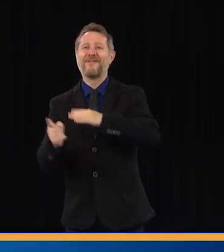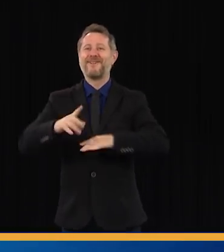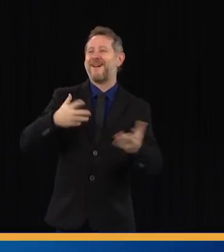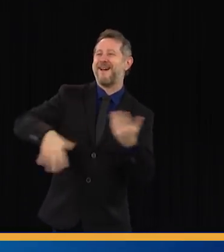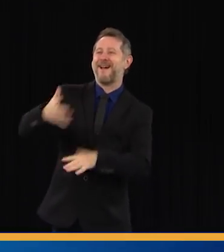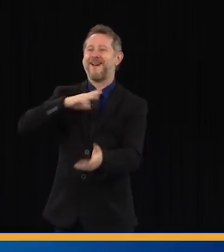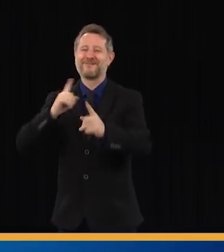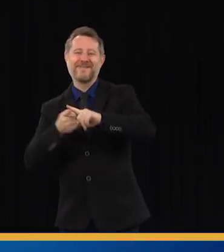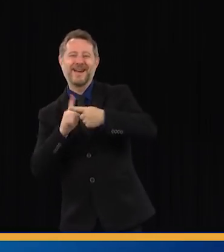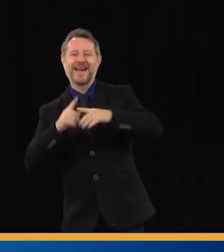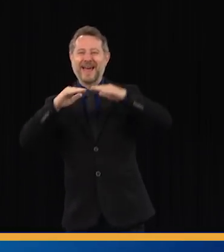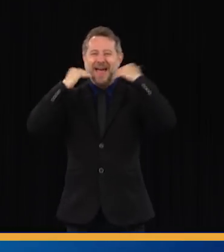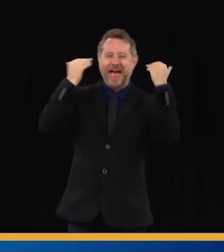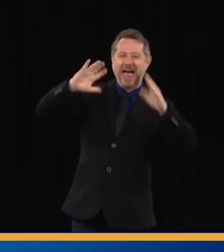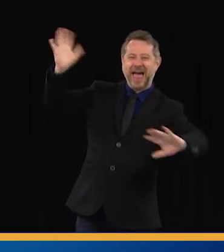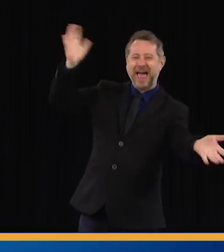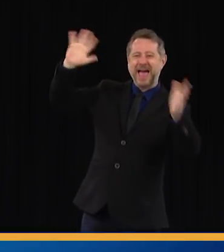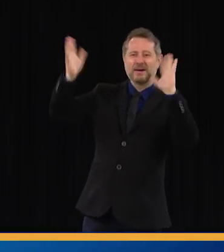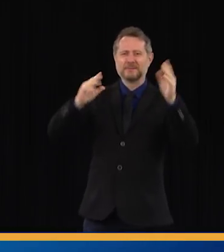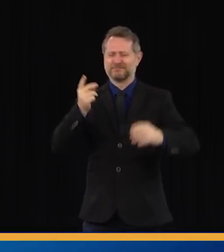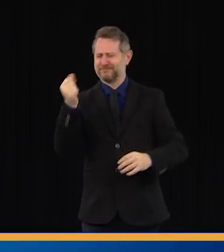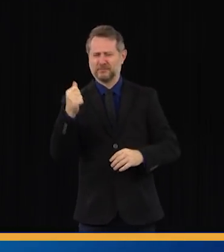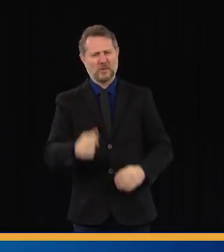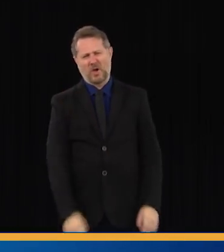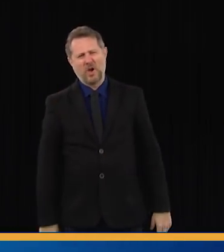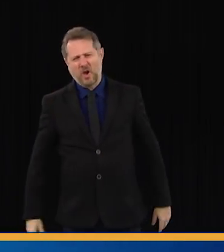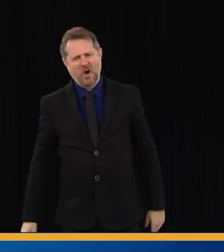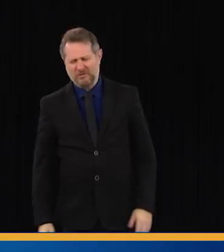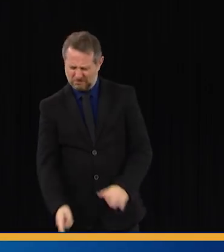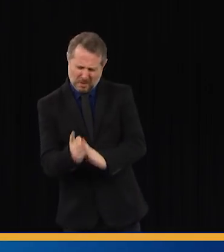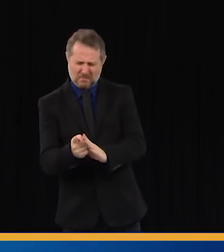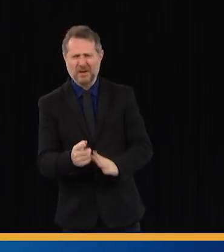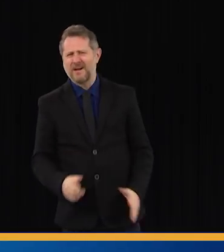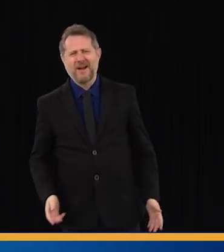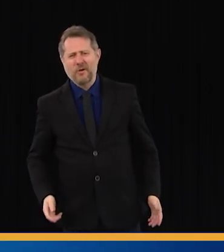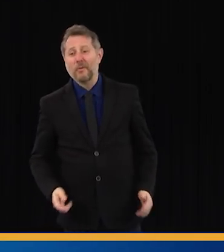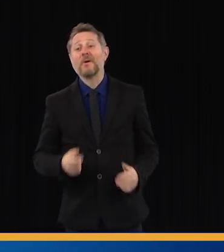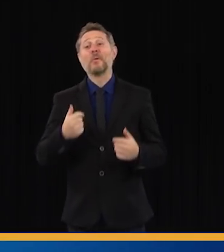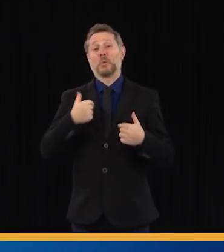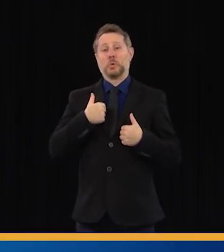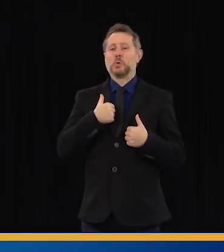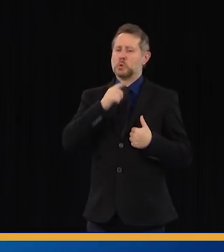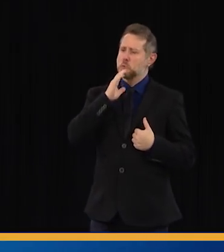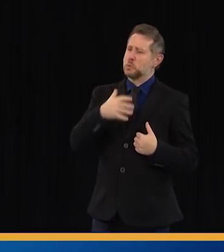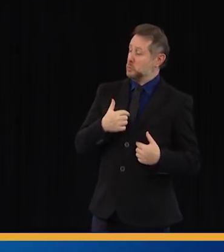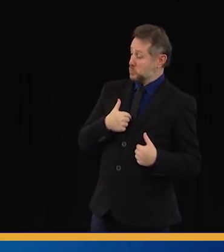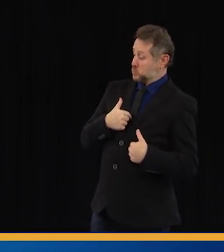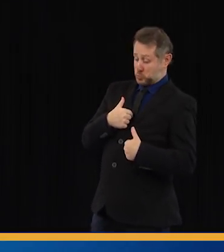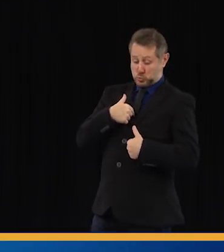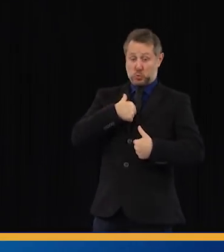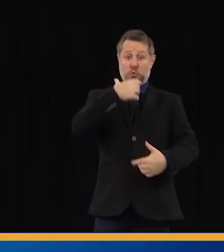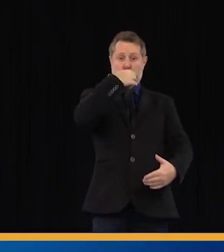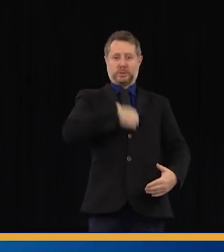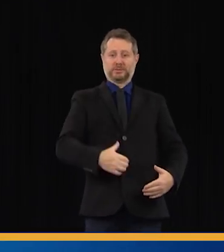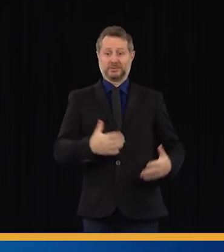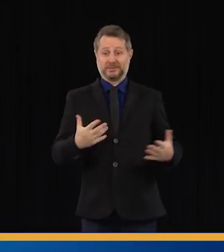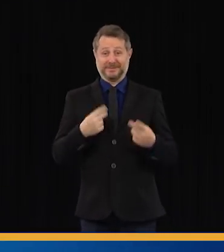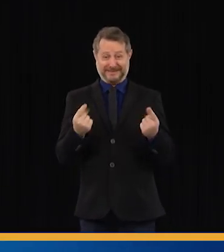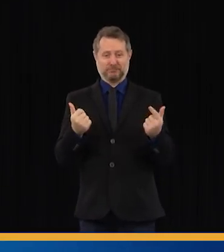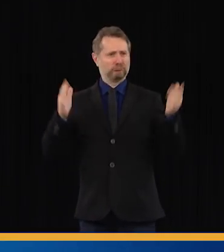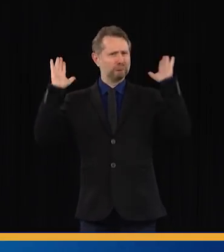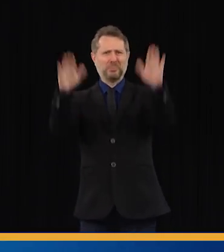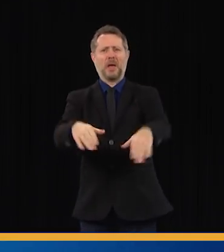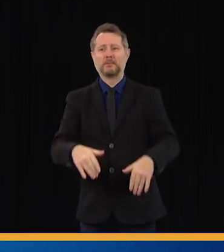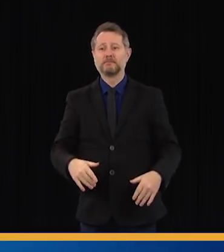other and the economy all starts up. I would love to say that's going to happen. It's not going